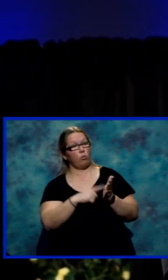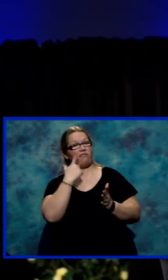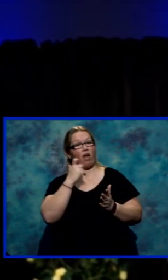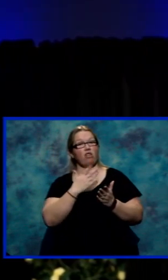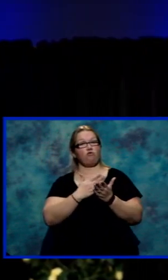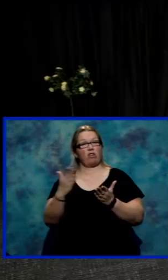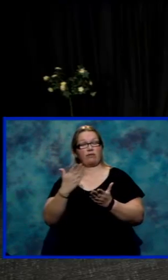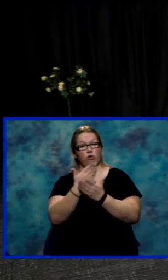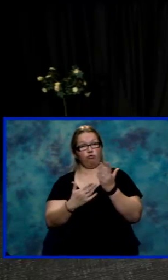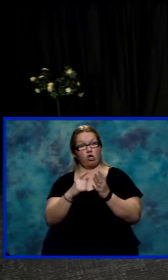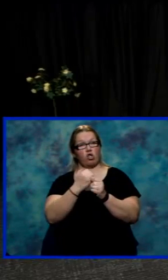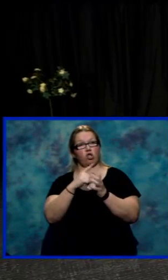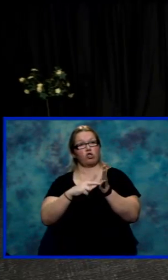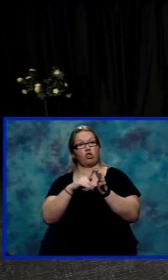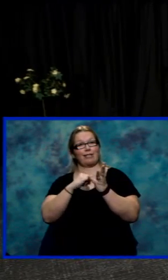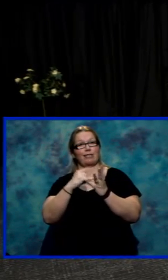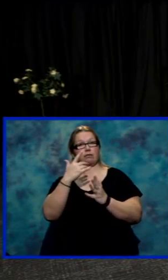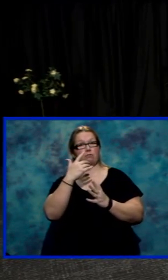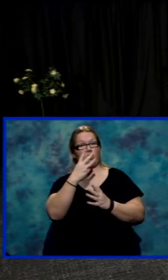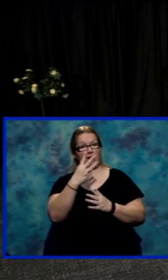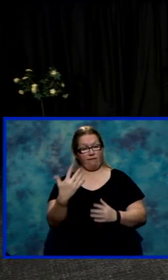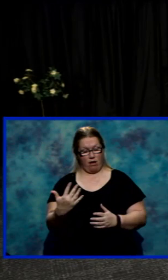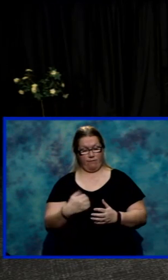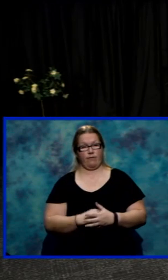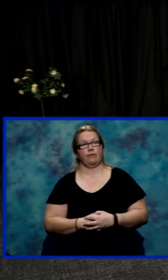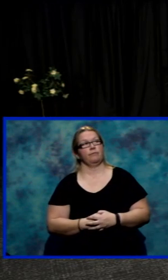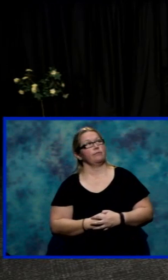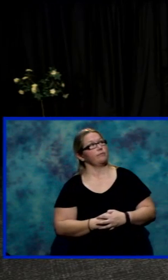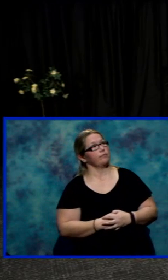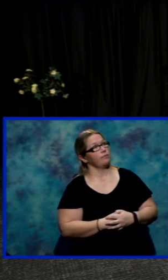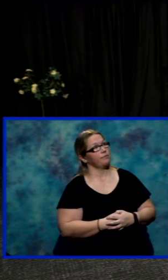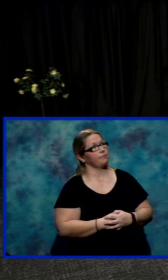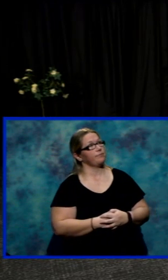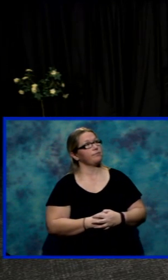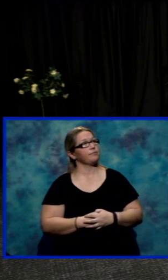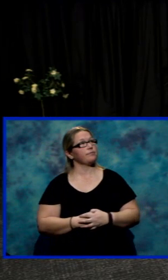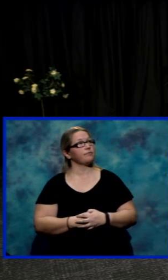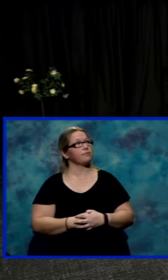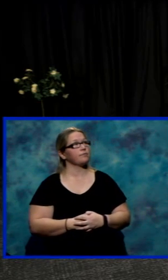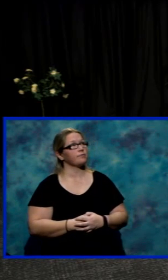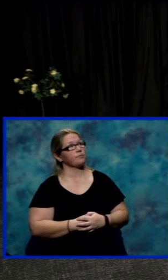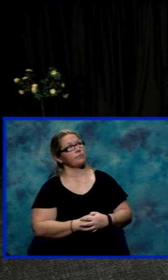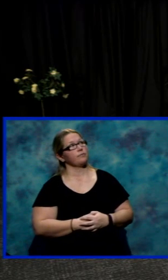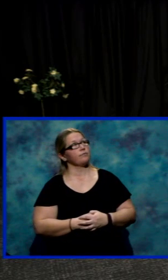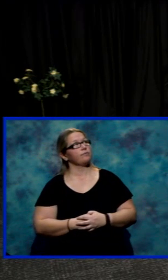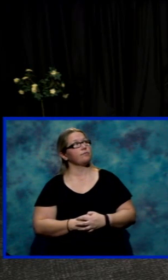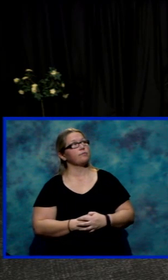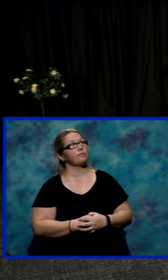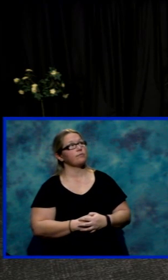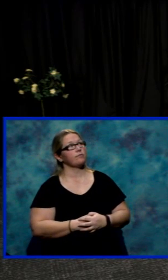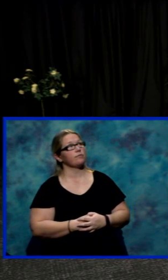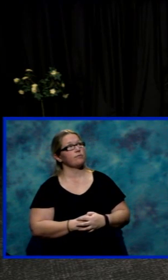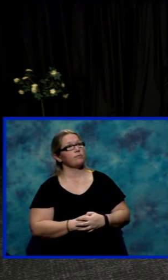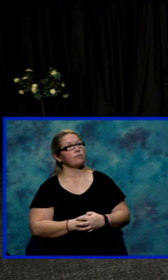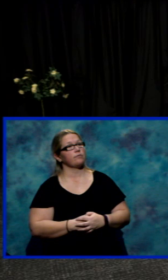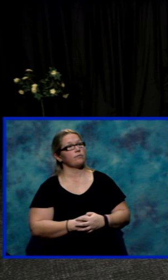chapter 35 and verse 16. Genesis chapter 35 and verse 16. And